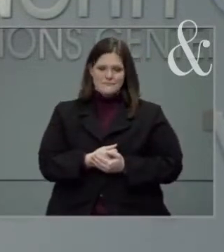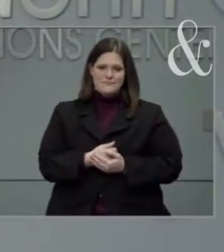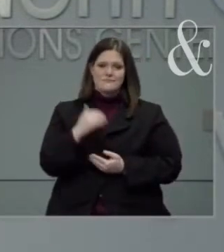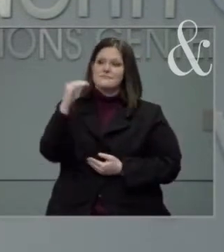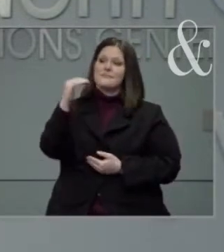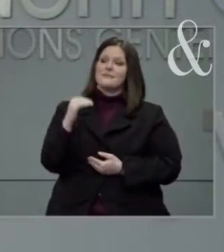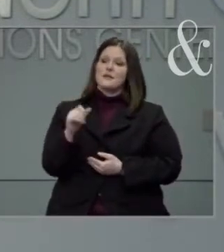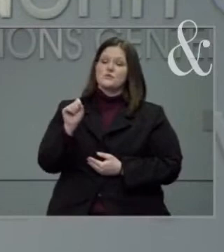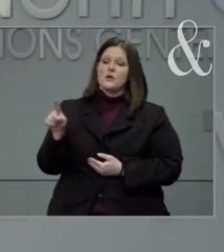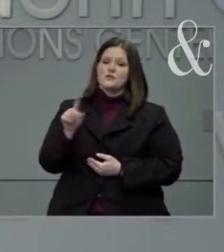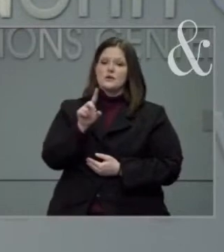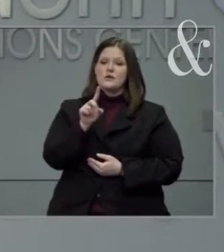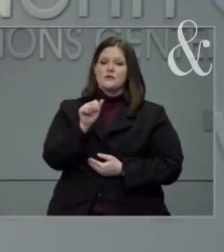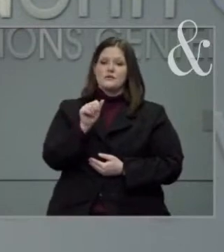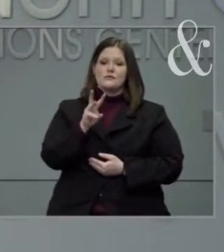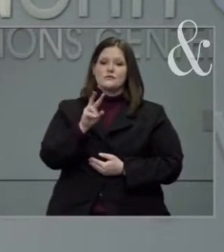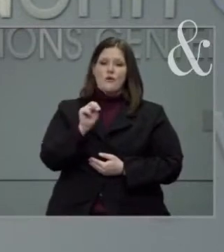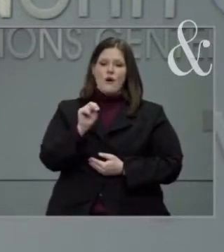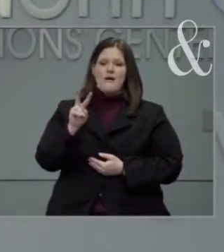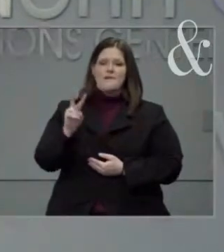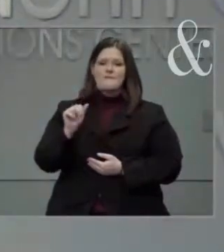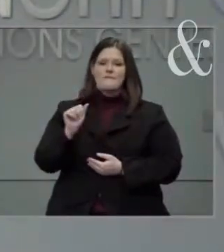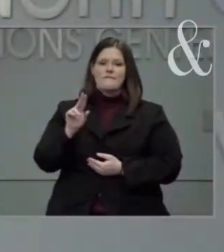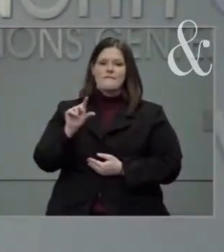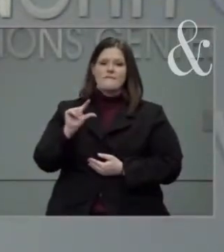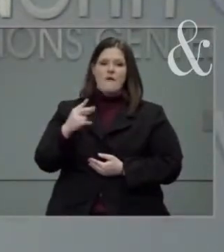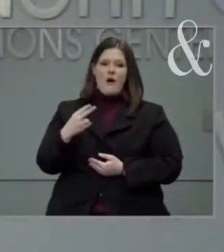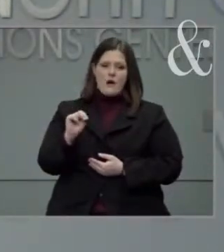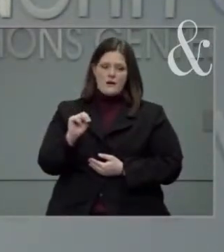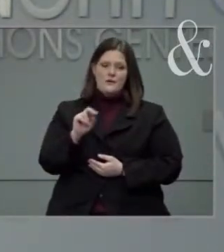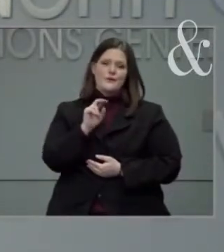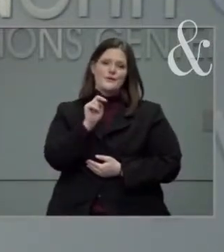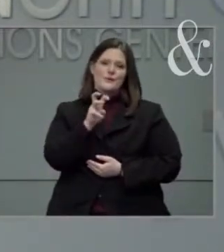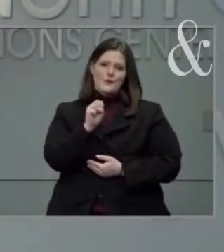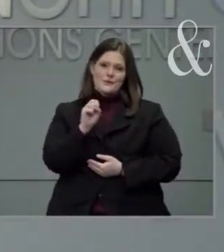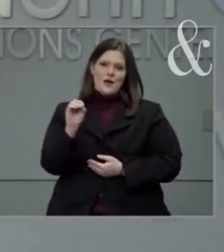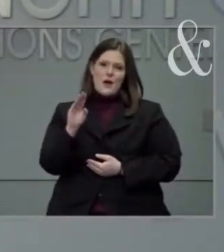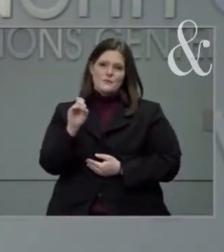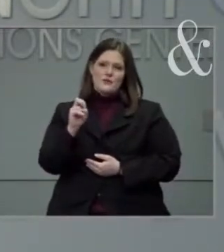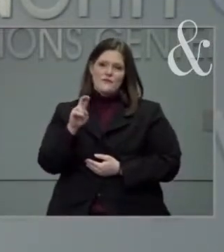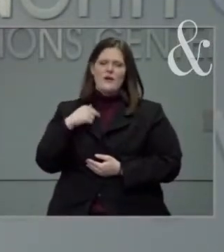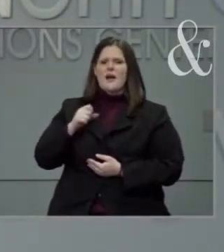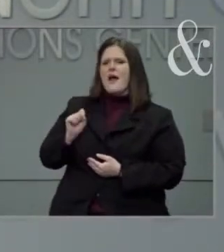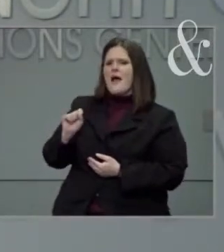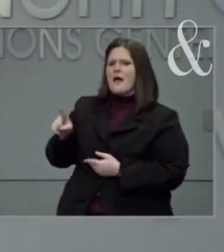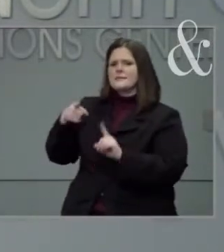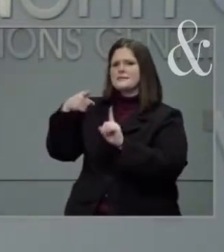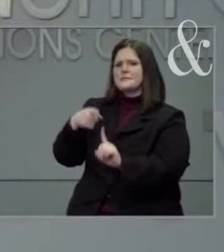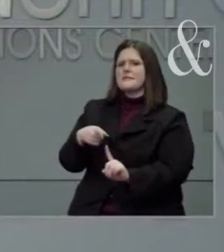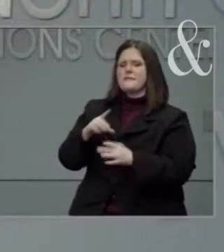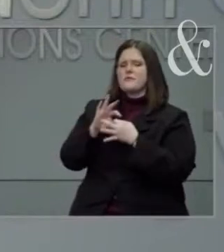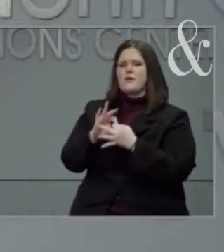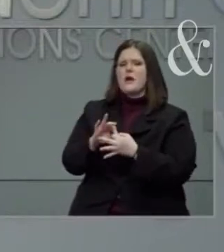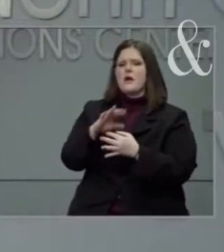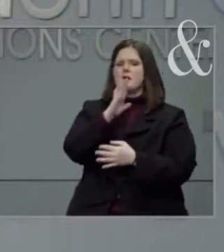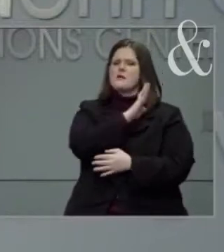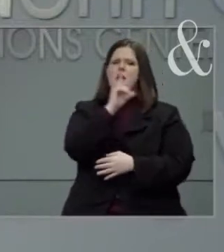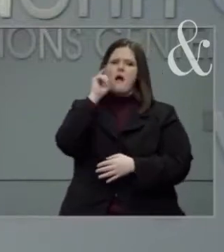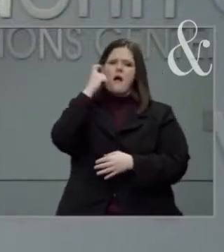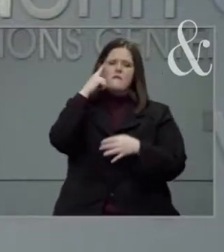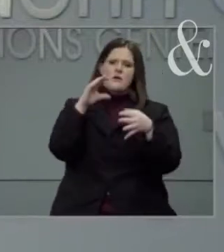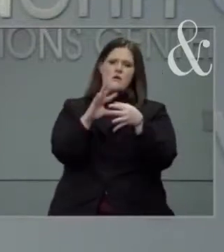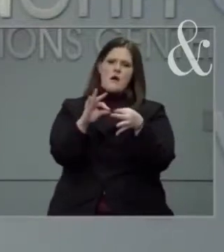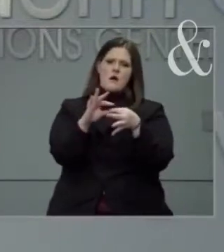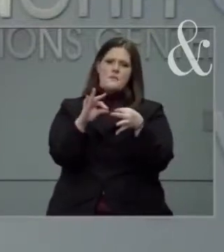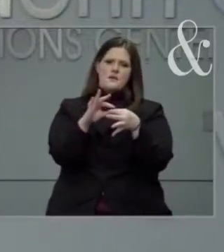Our next question is from Dawn Vaughn with the News and Observer. Yeah, I wanted to ask about what the governor said